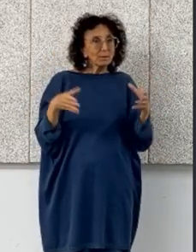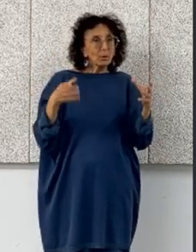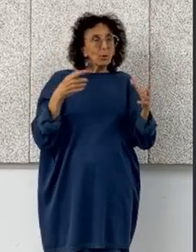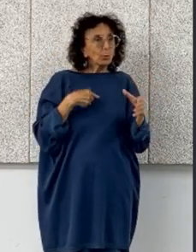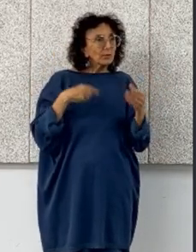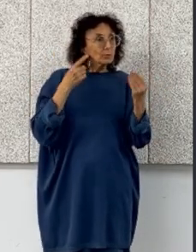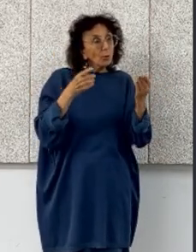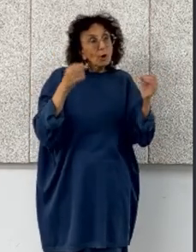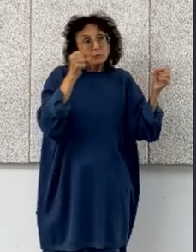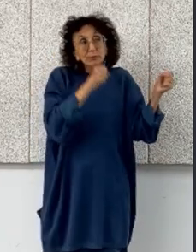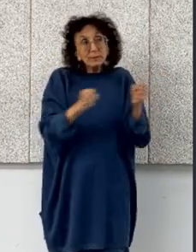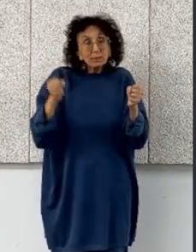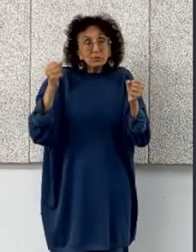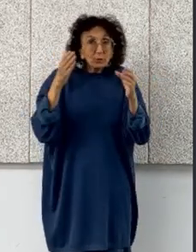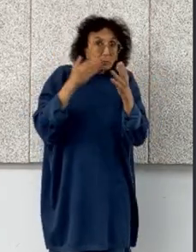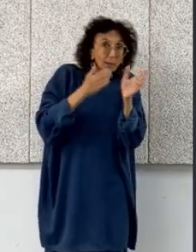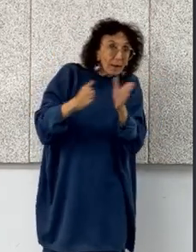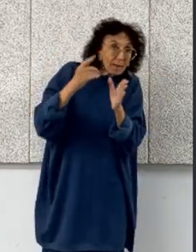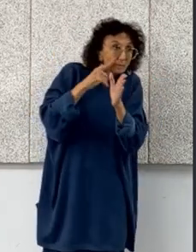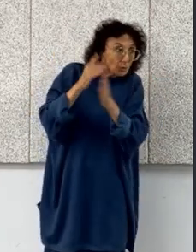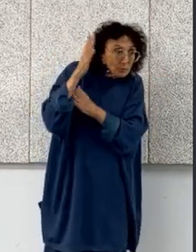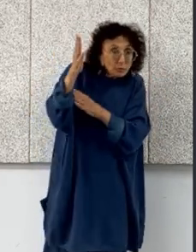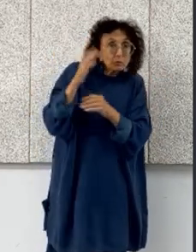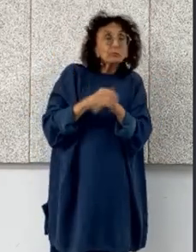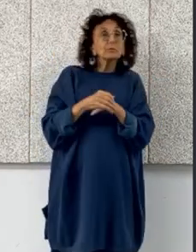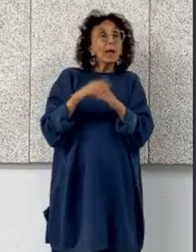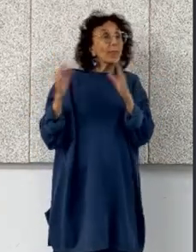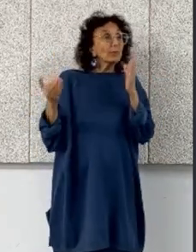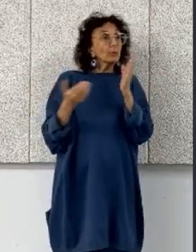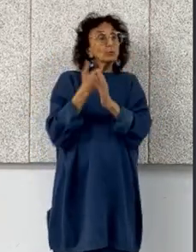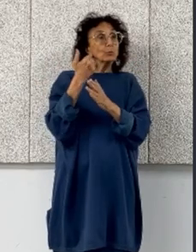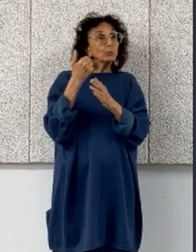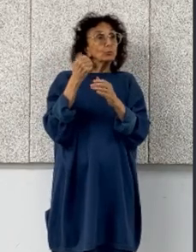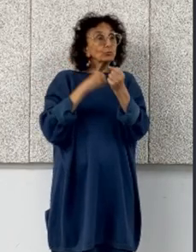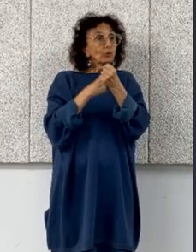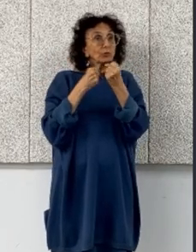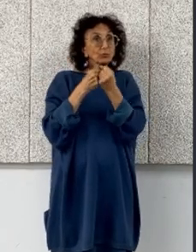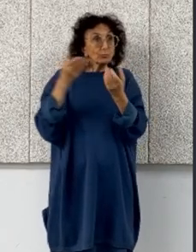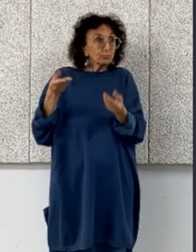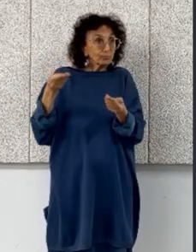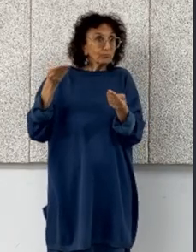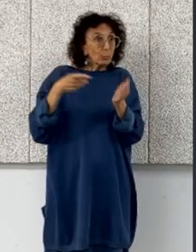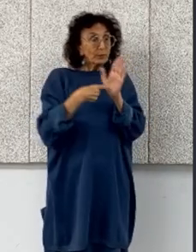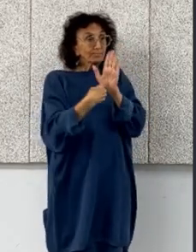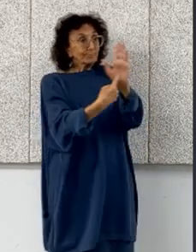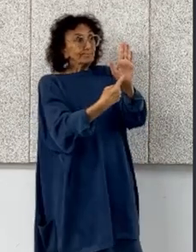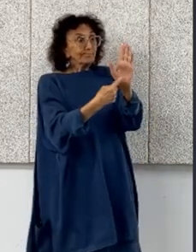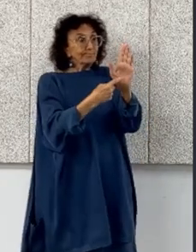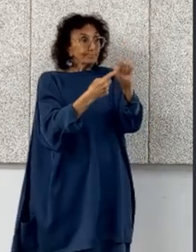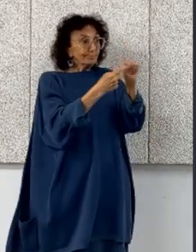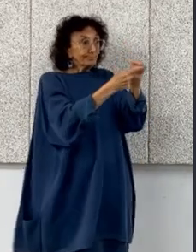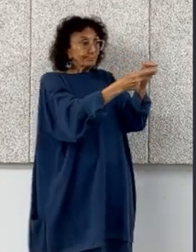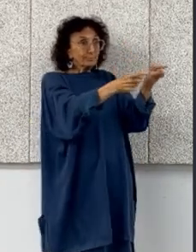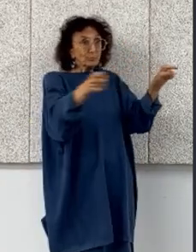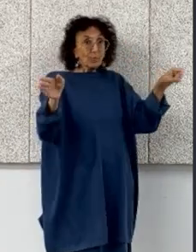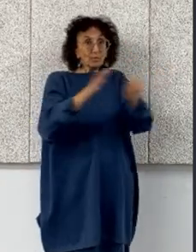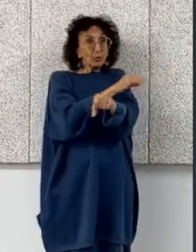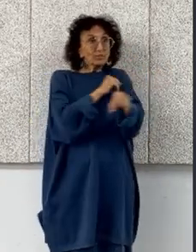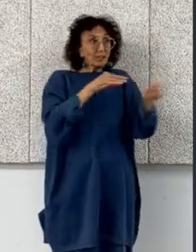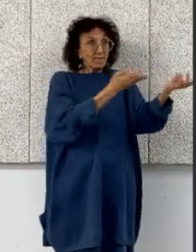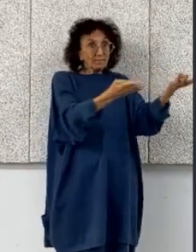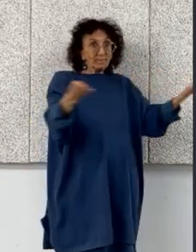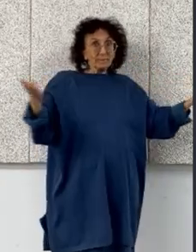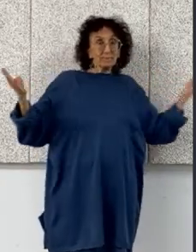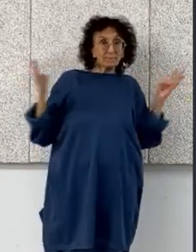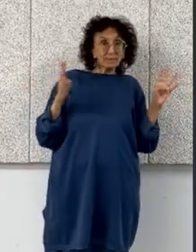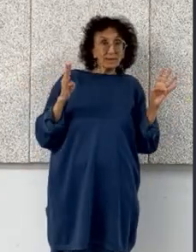strategic direction and our new organizational structure to to the entire staff.